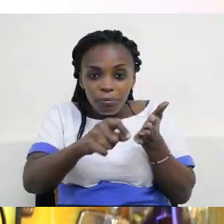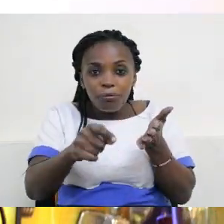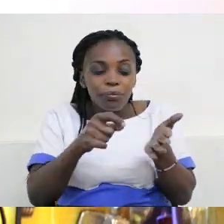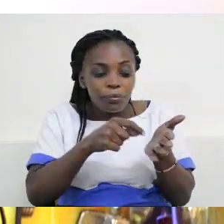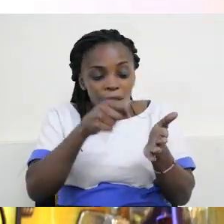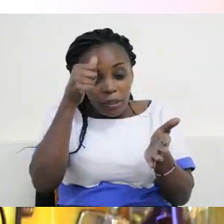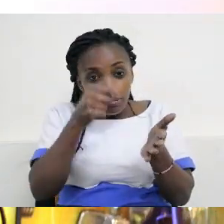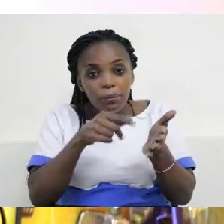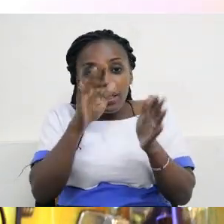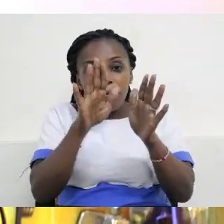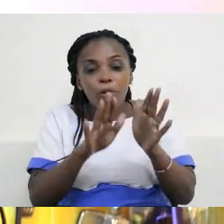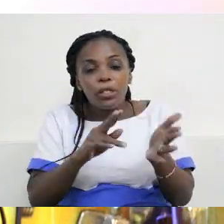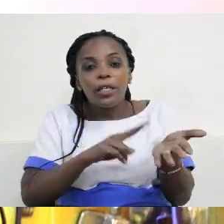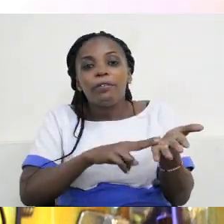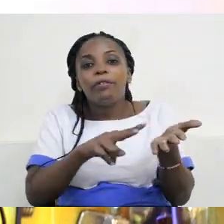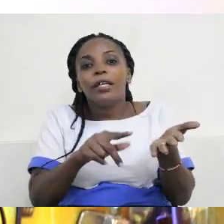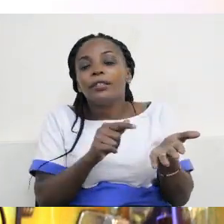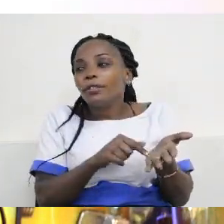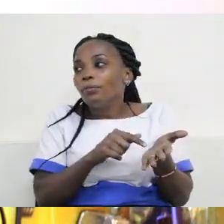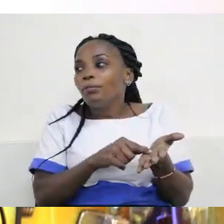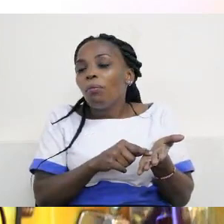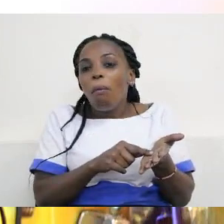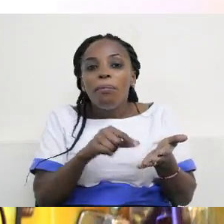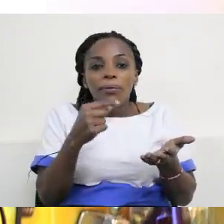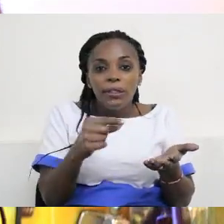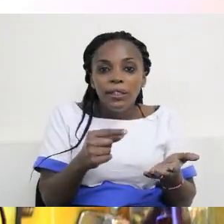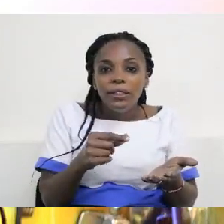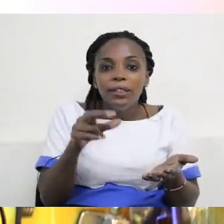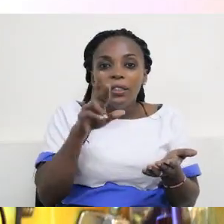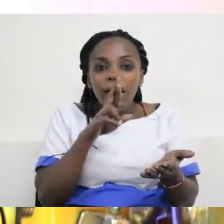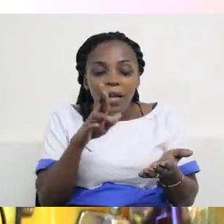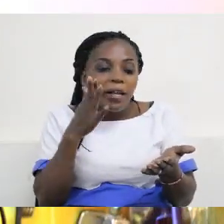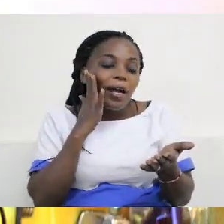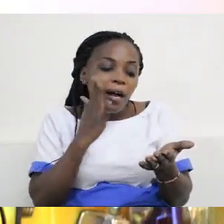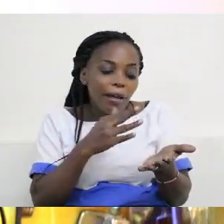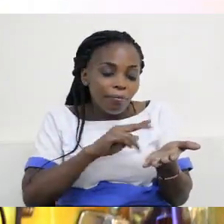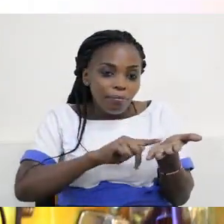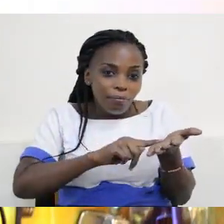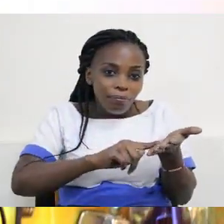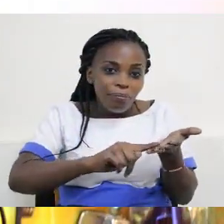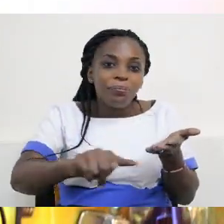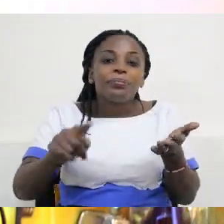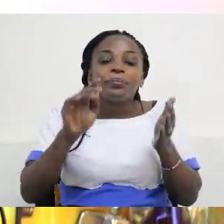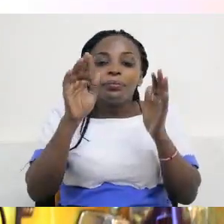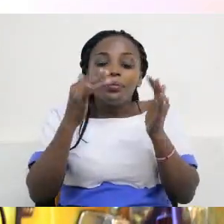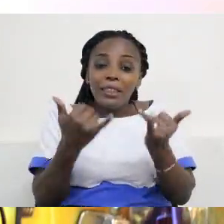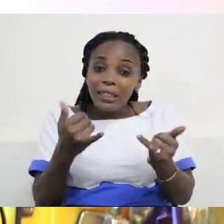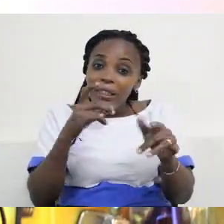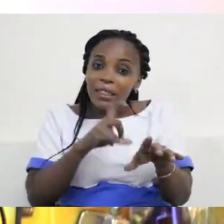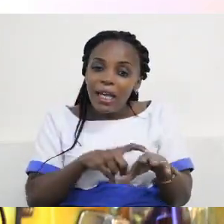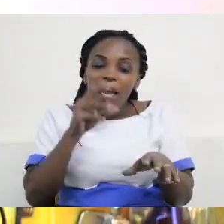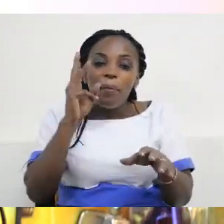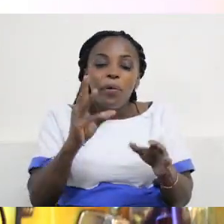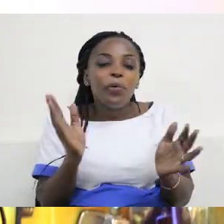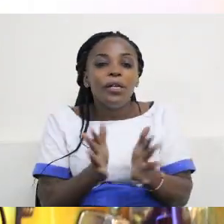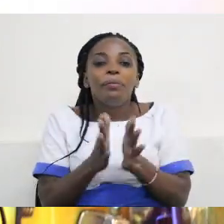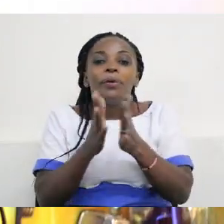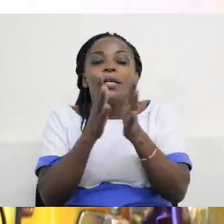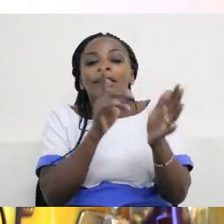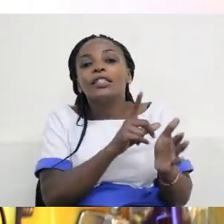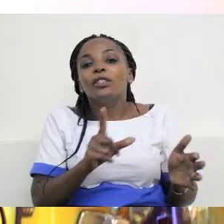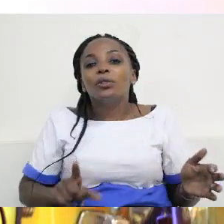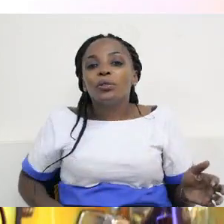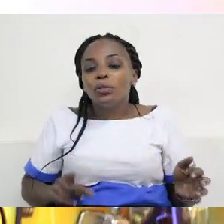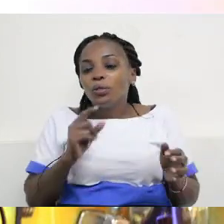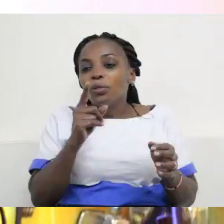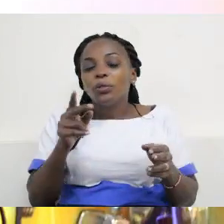that in green, or gray, or blue, or whatever color you fancy. "This time, I will praise the Lord." So